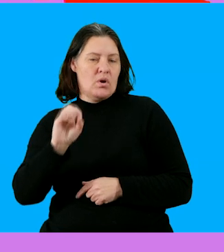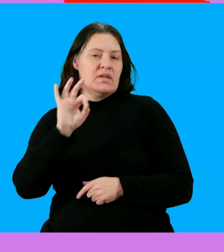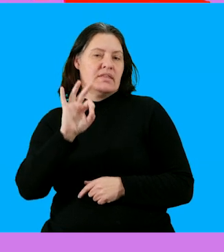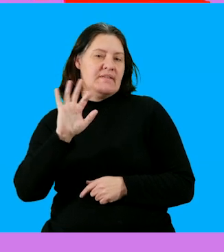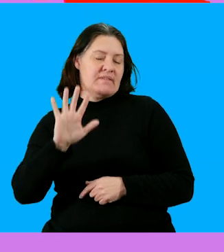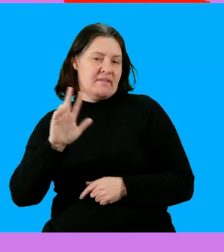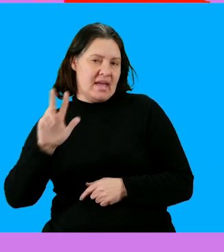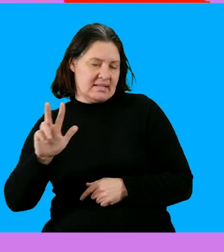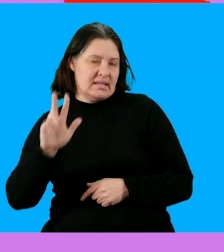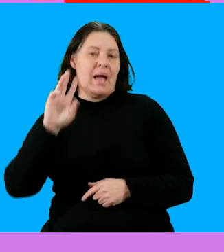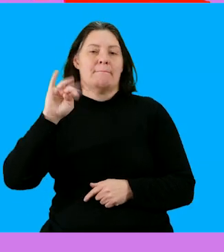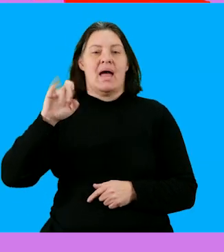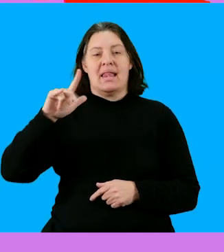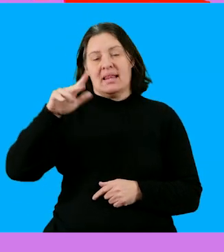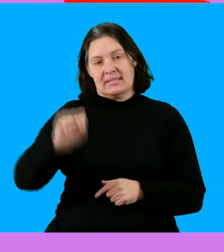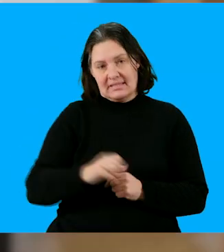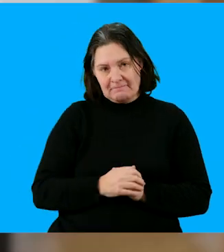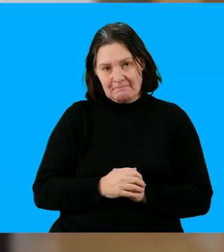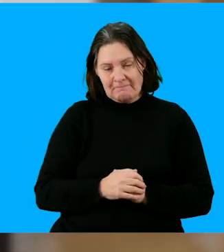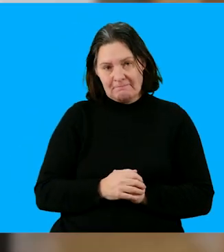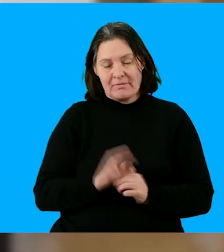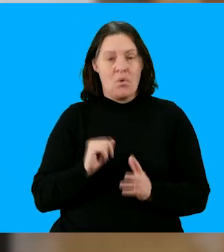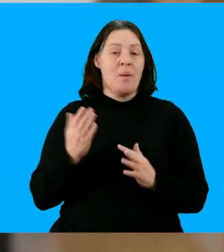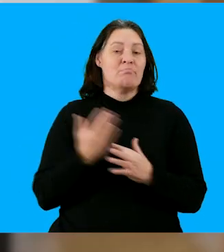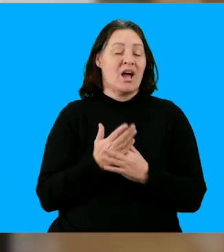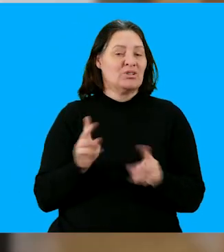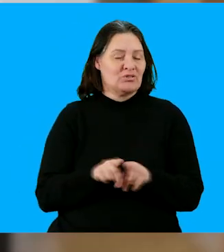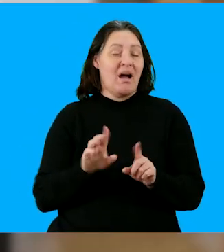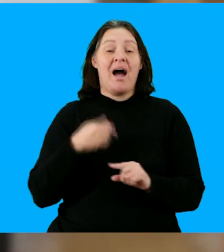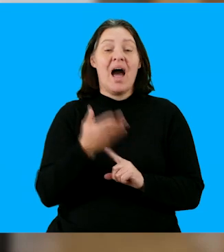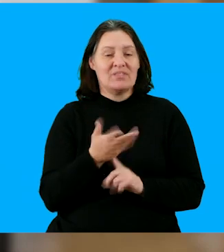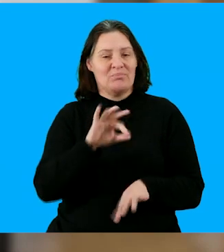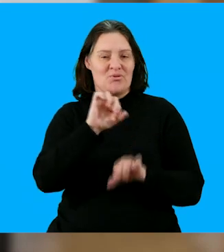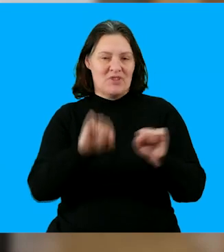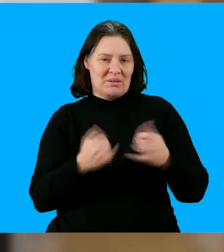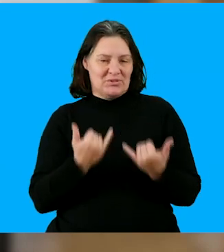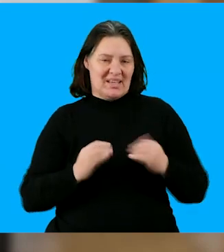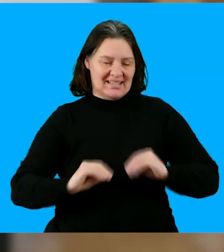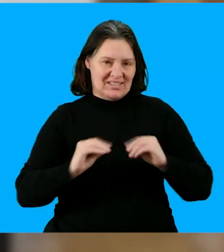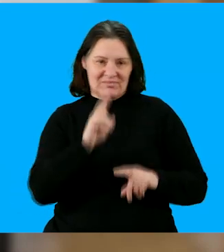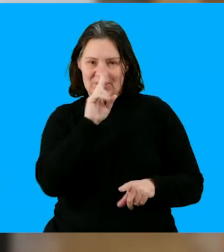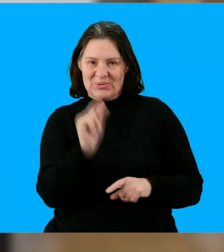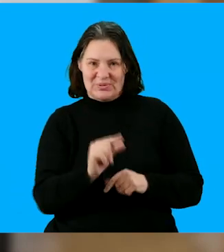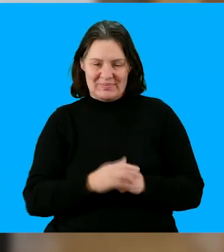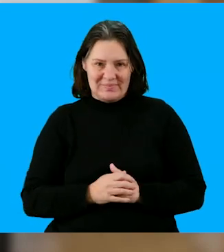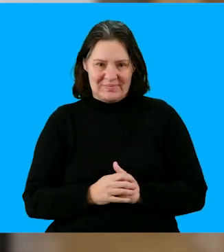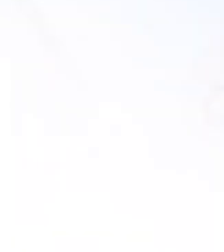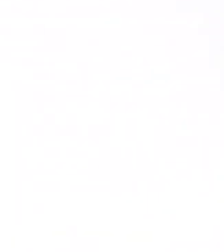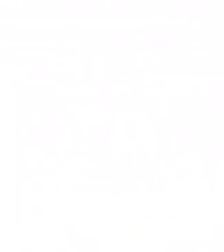253.2250358 miles. All right, guys, let us quickly take a short break. After the break, we'll wrap up today's lesson. See you now.